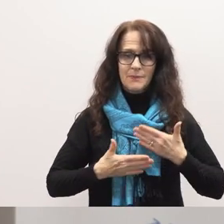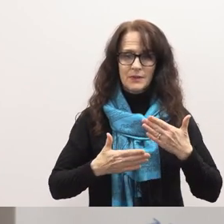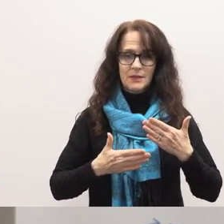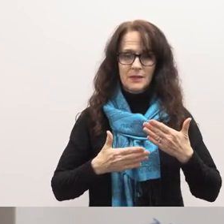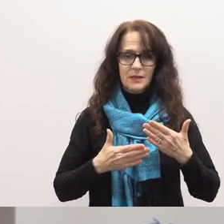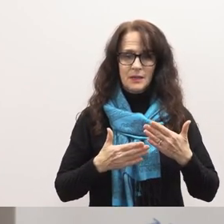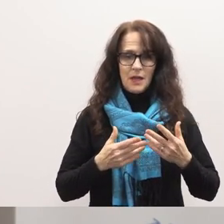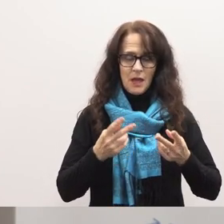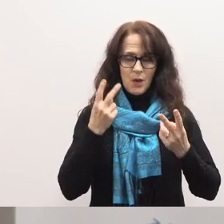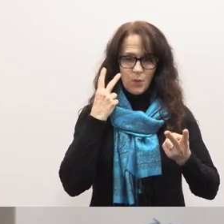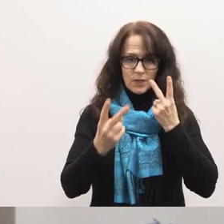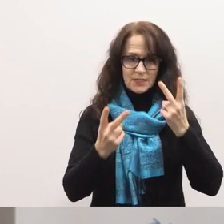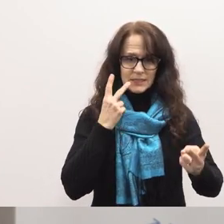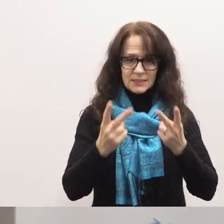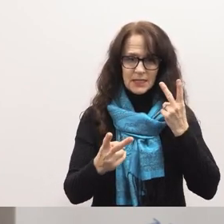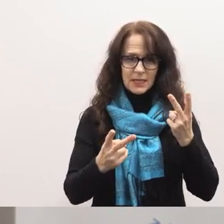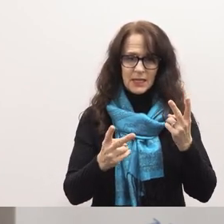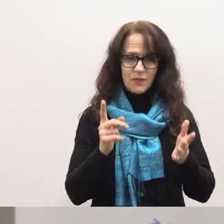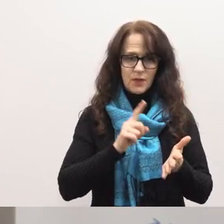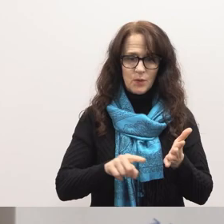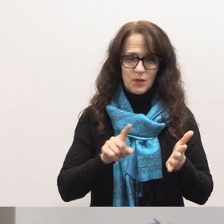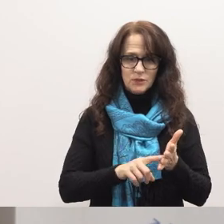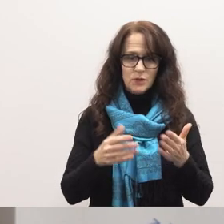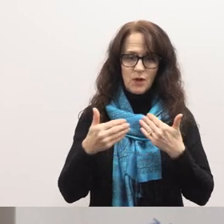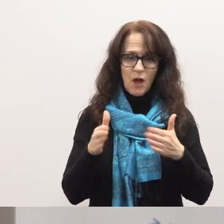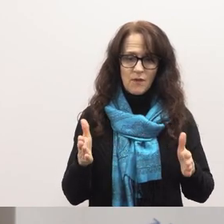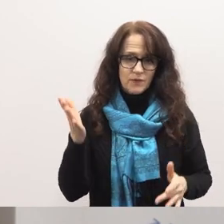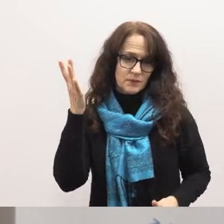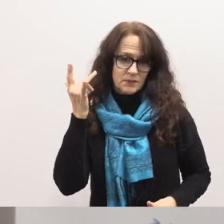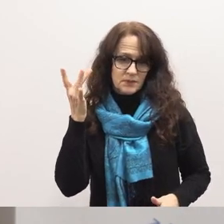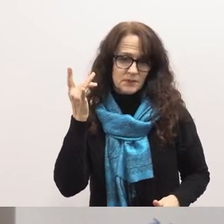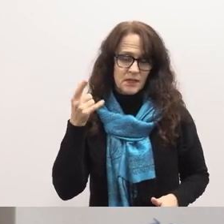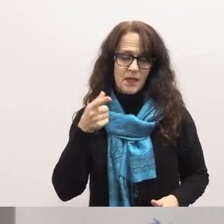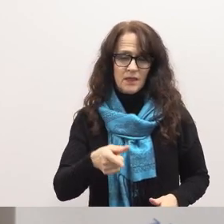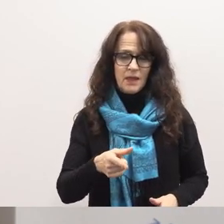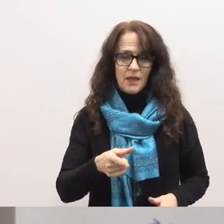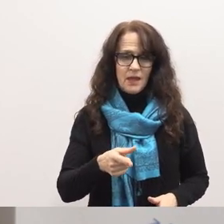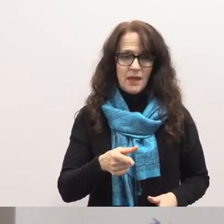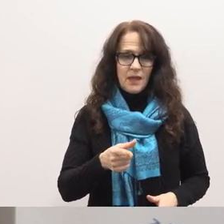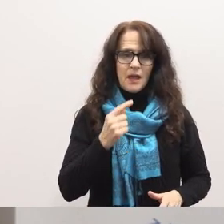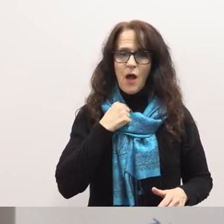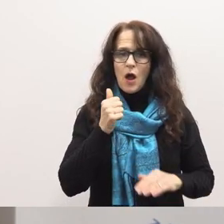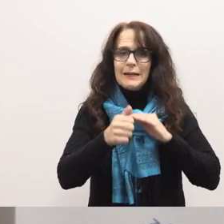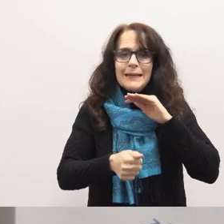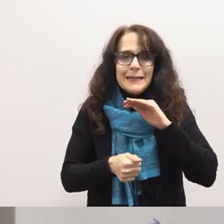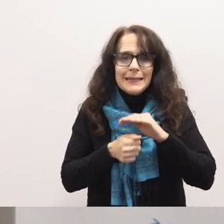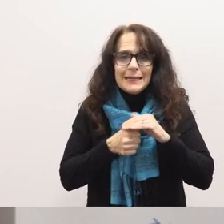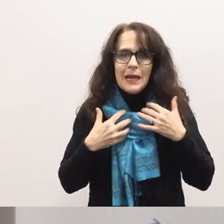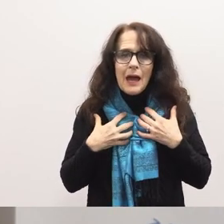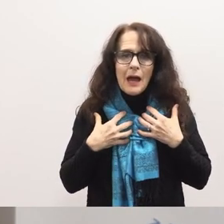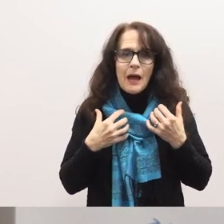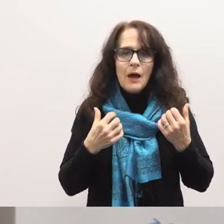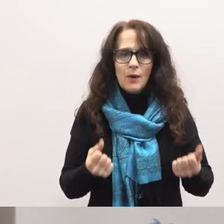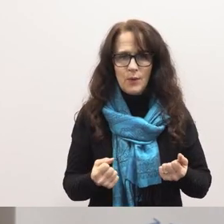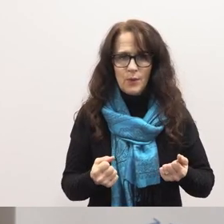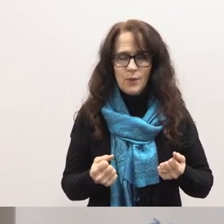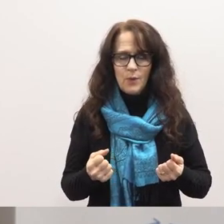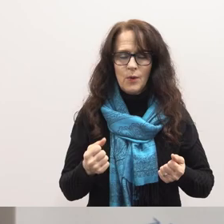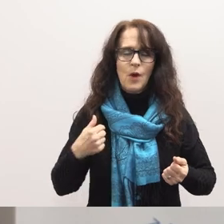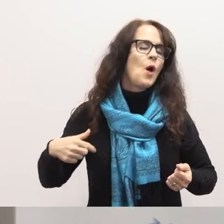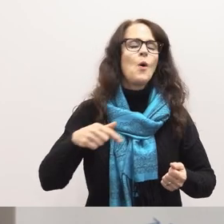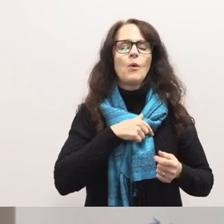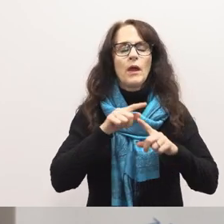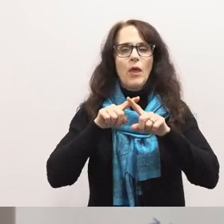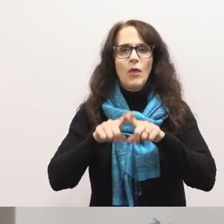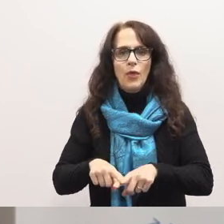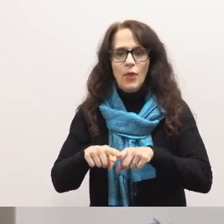be taking a look at the research office because they are unsung heroes. We rely so